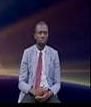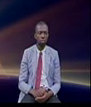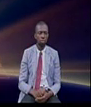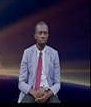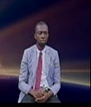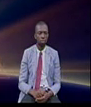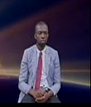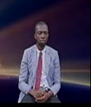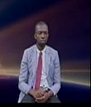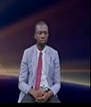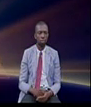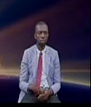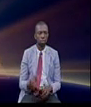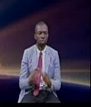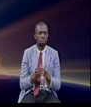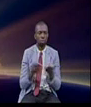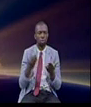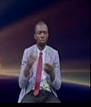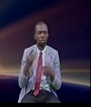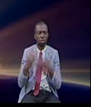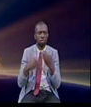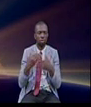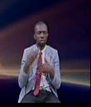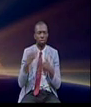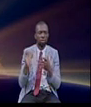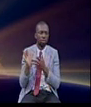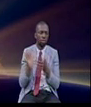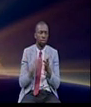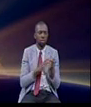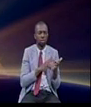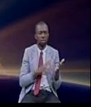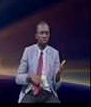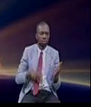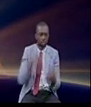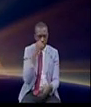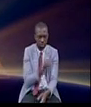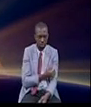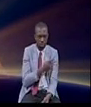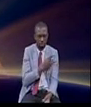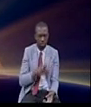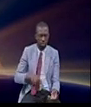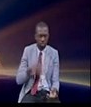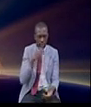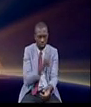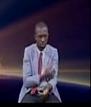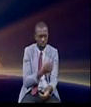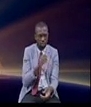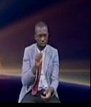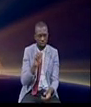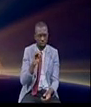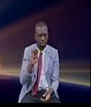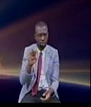Matthew 1. The book of the generation of Jesus Christ, the son of David, the son of Abraham.